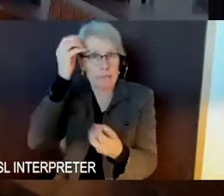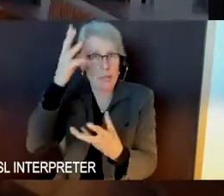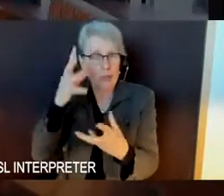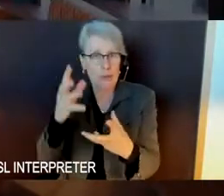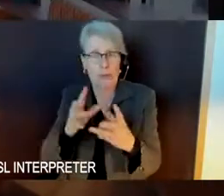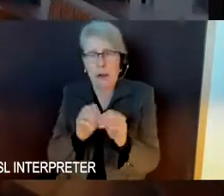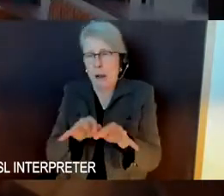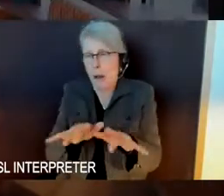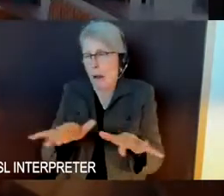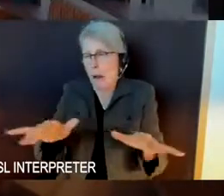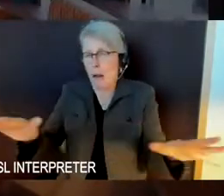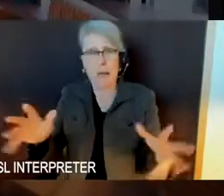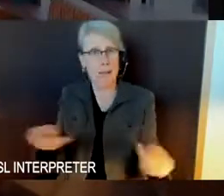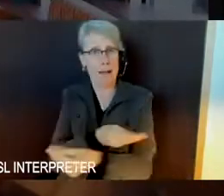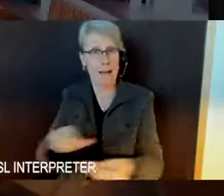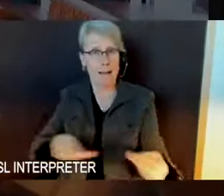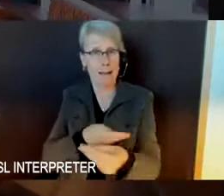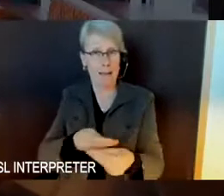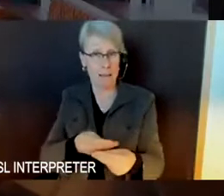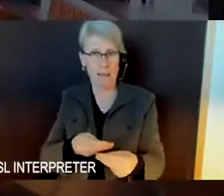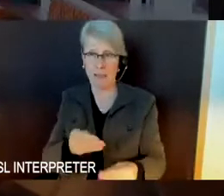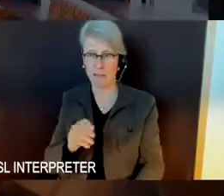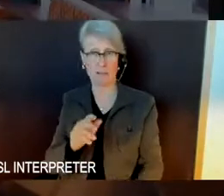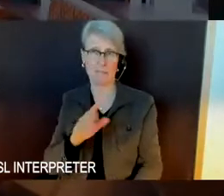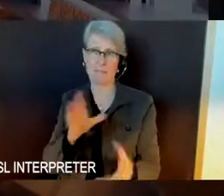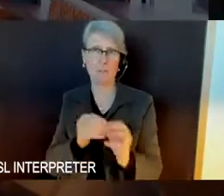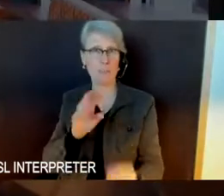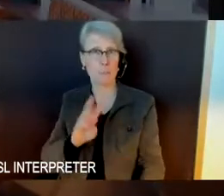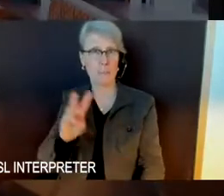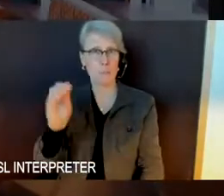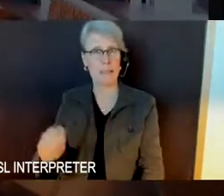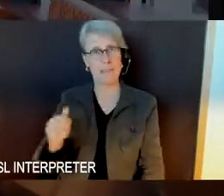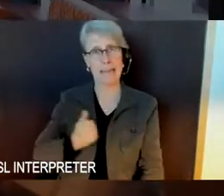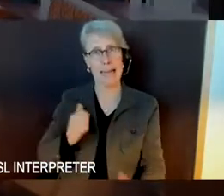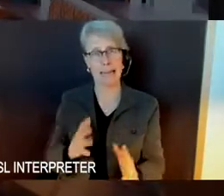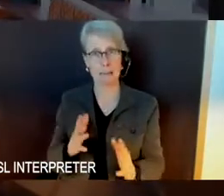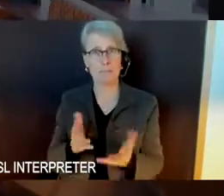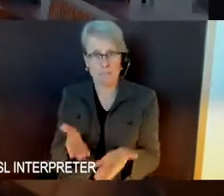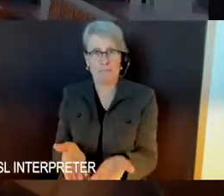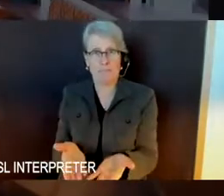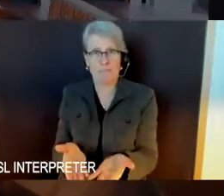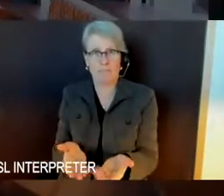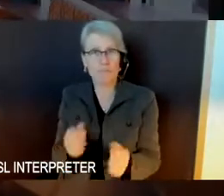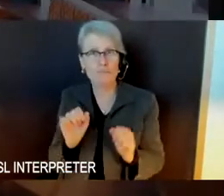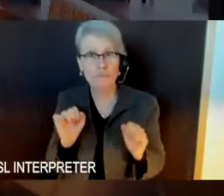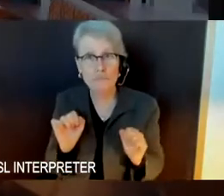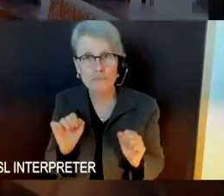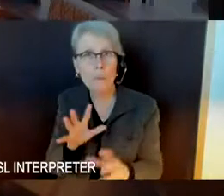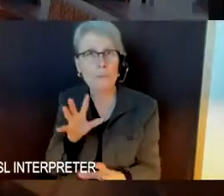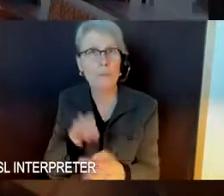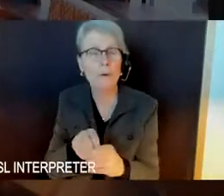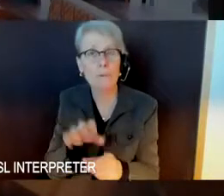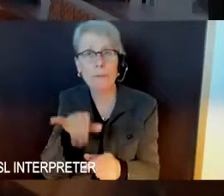points of content to share with each other. And you have an entire 2/3 of the Canadian population leaning